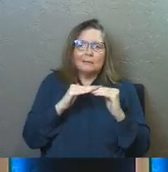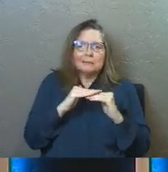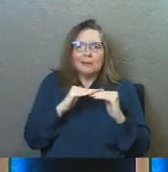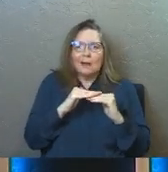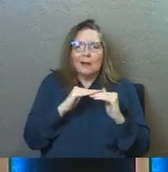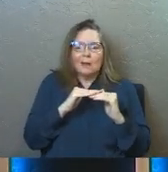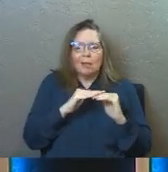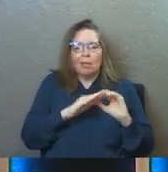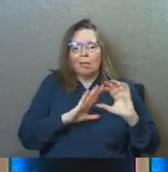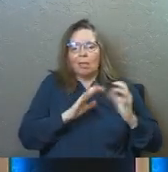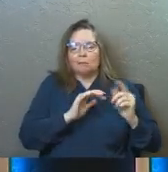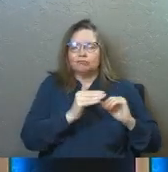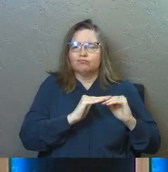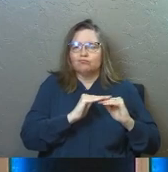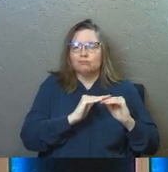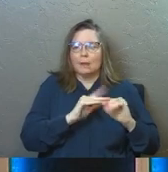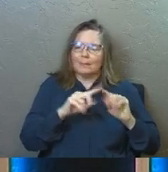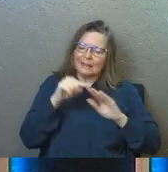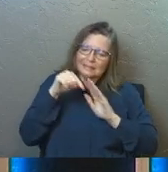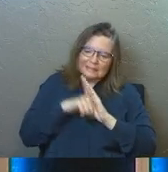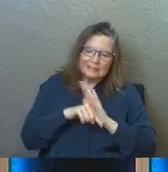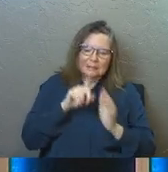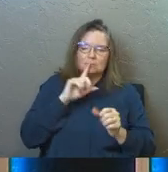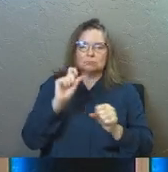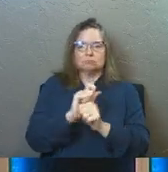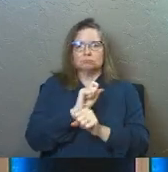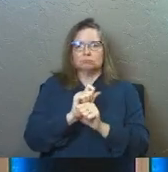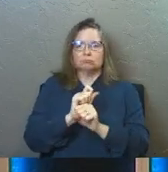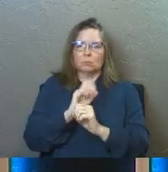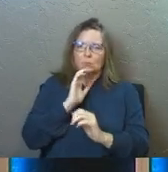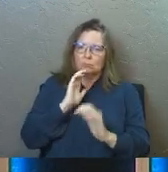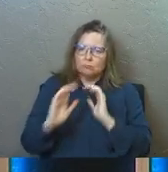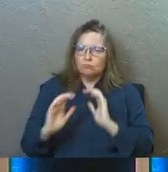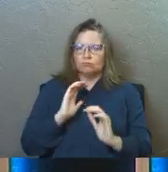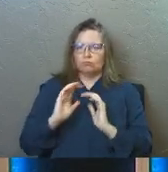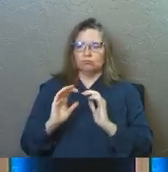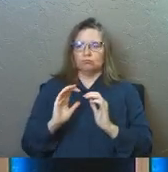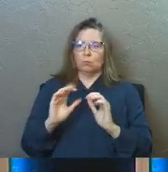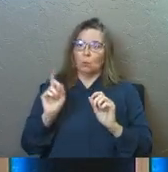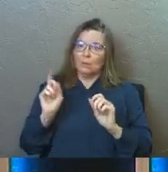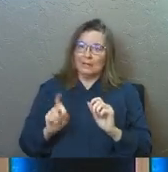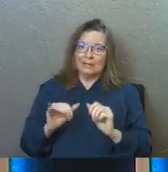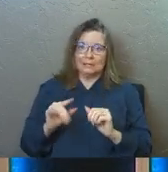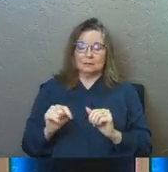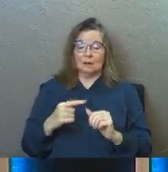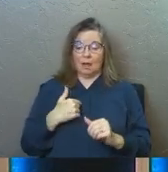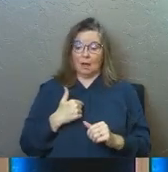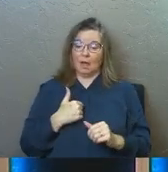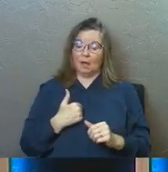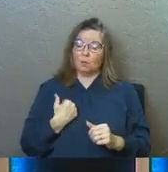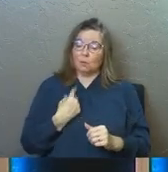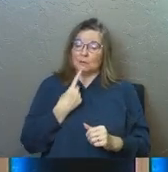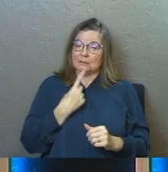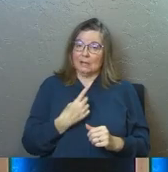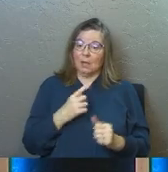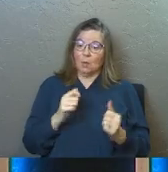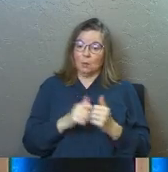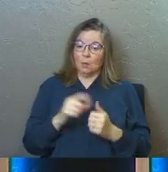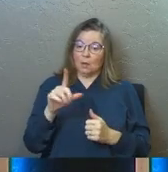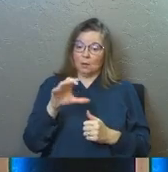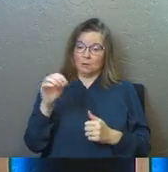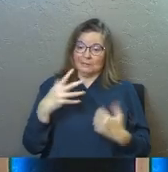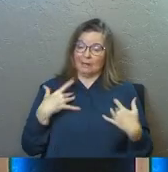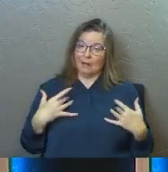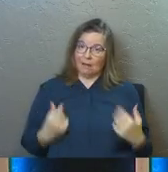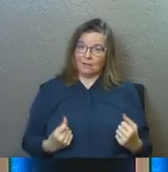shallow, surface level community, the deep, authentic community. We need it. In fact, I would go as far to say with